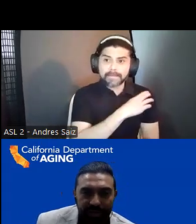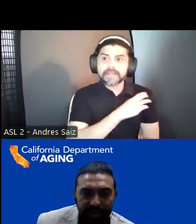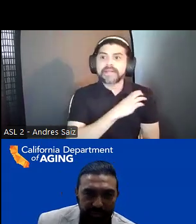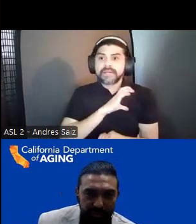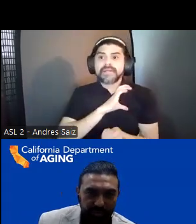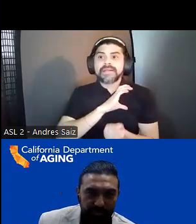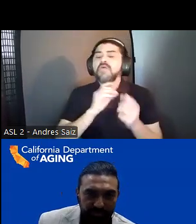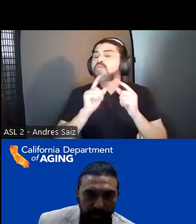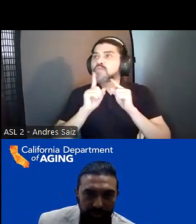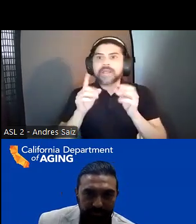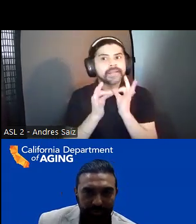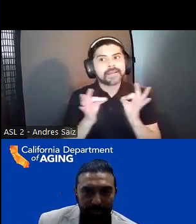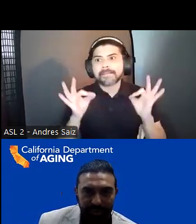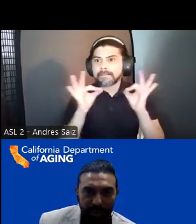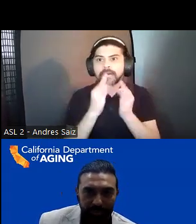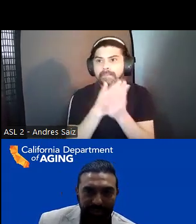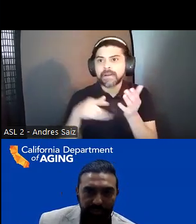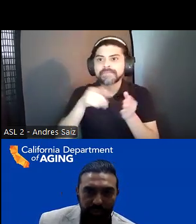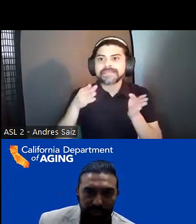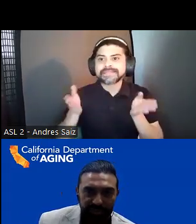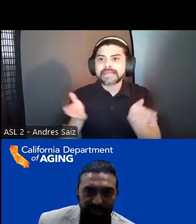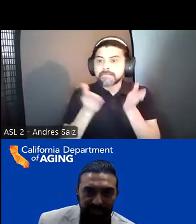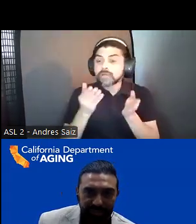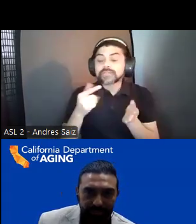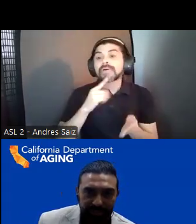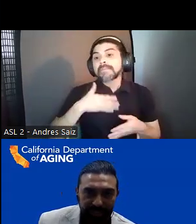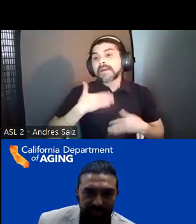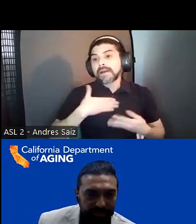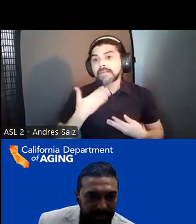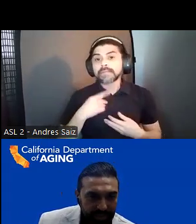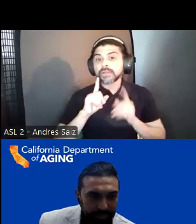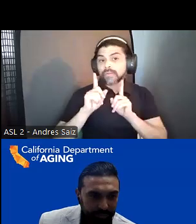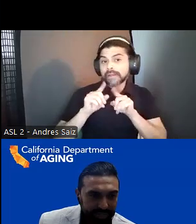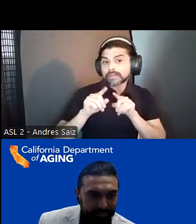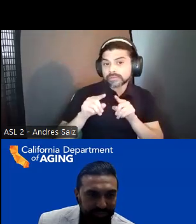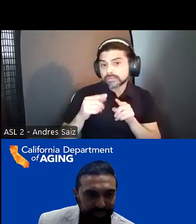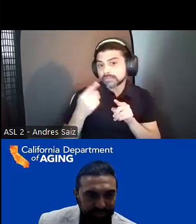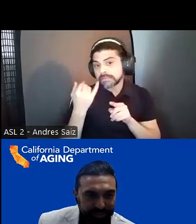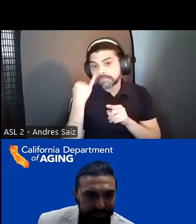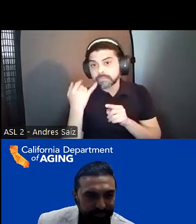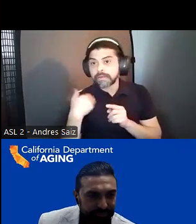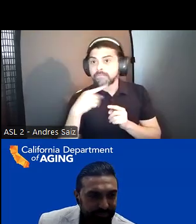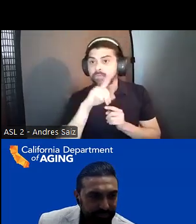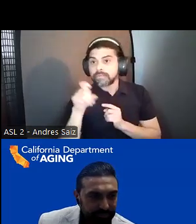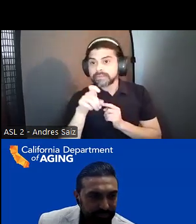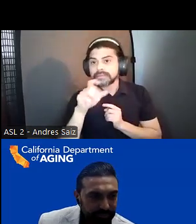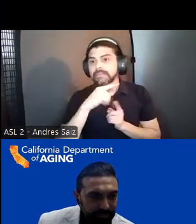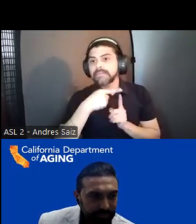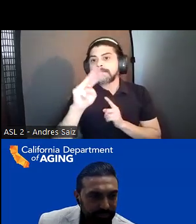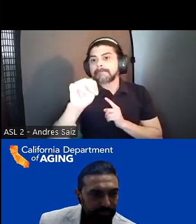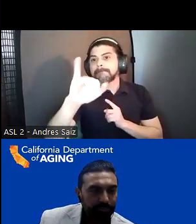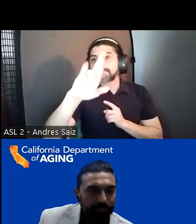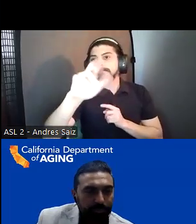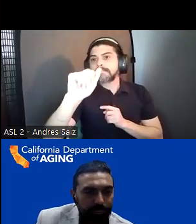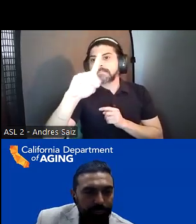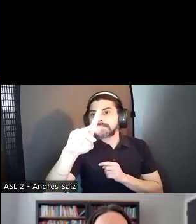effort as we learn and move forward. So I'm happy to help answer any questions at the end of the presentation. But Miranda, I'm going to turn it over to you.